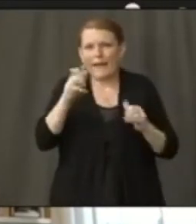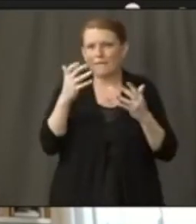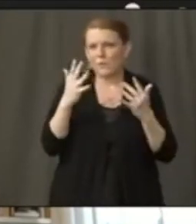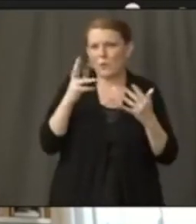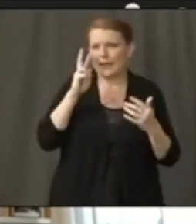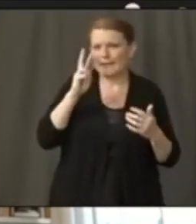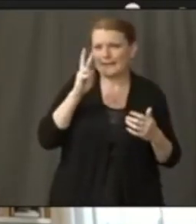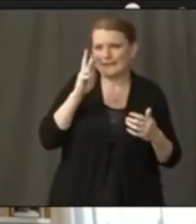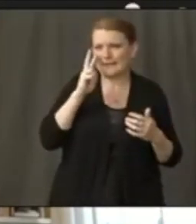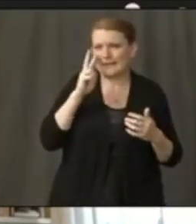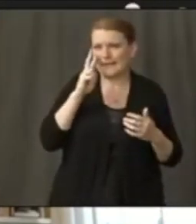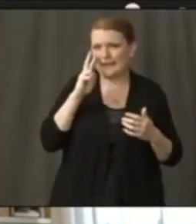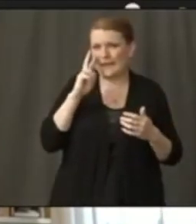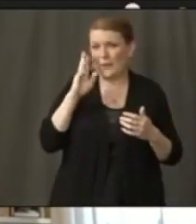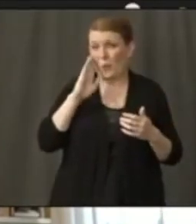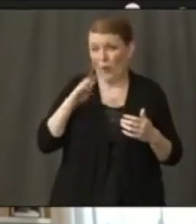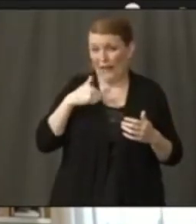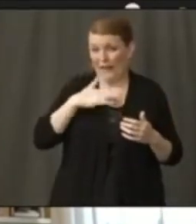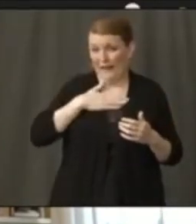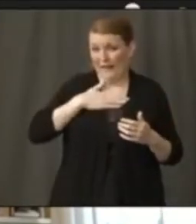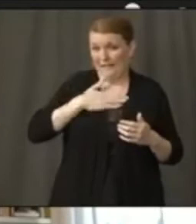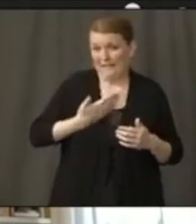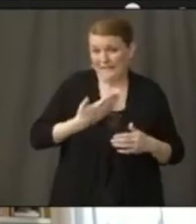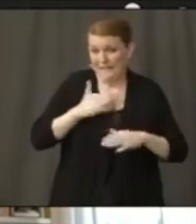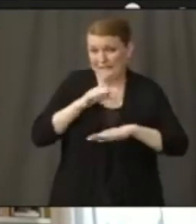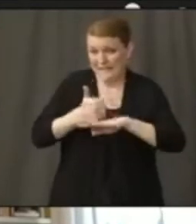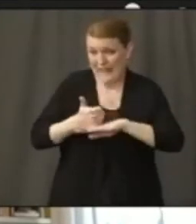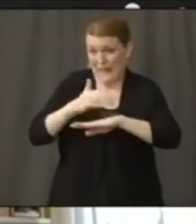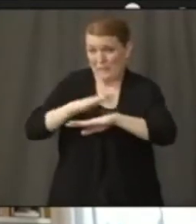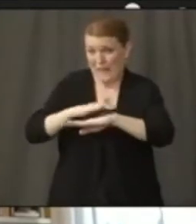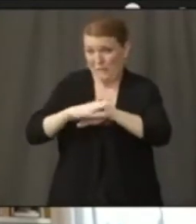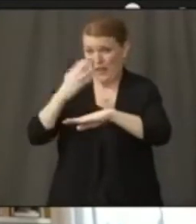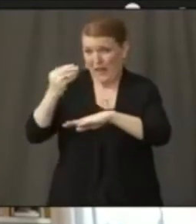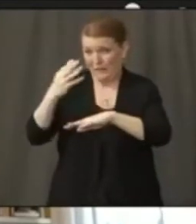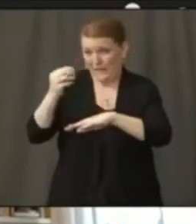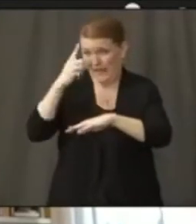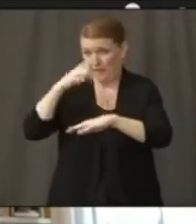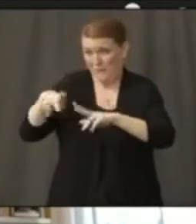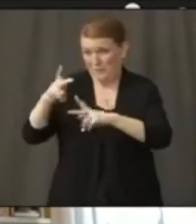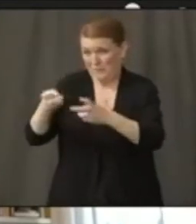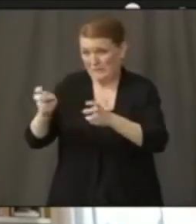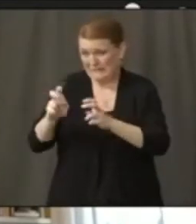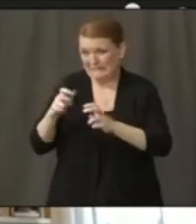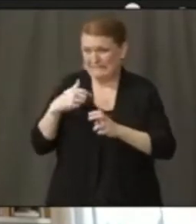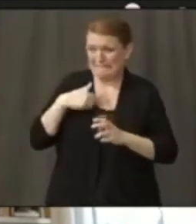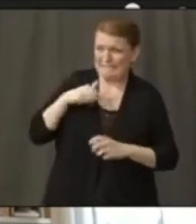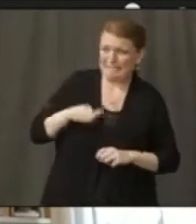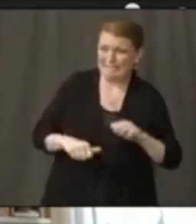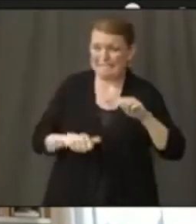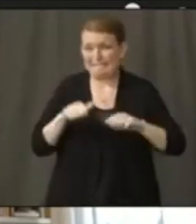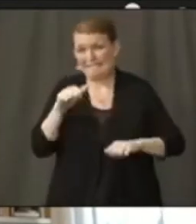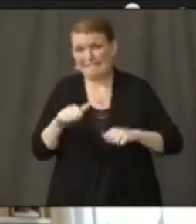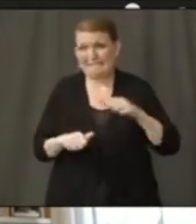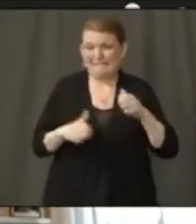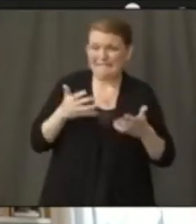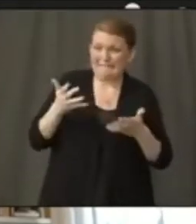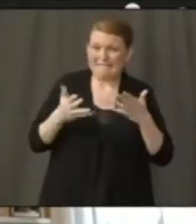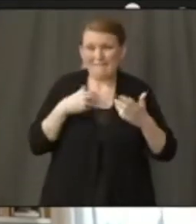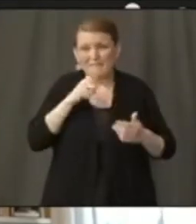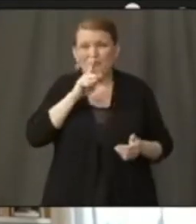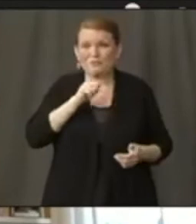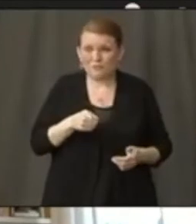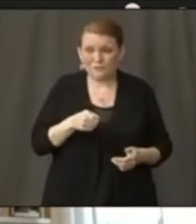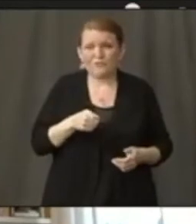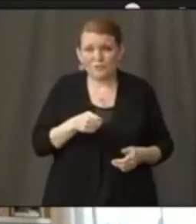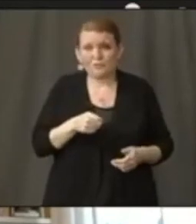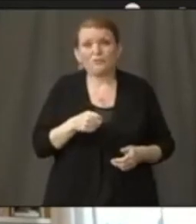I think I'm hearing from a lot of restaurants as well, though we heard from several from the Restaurant Association today in